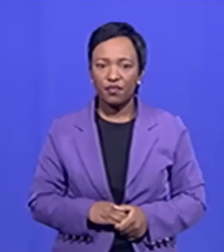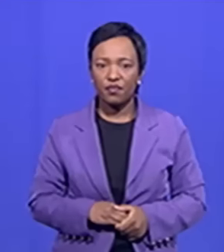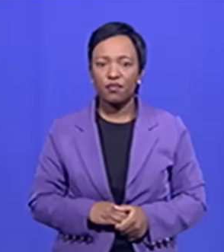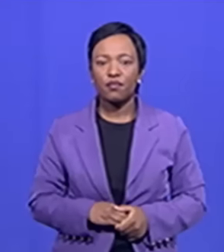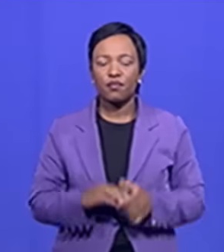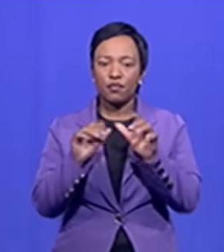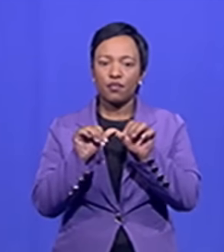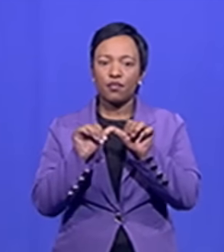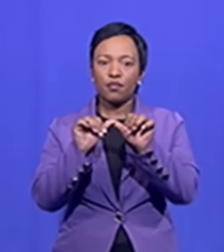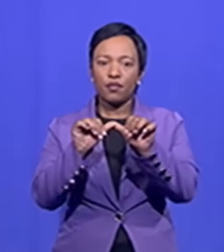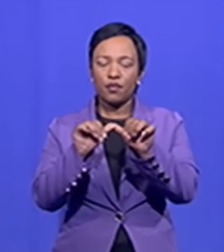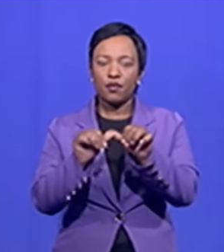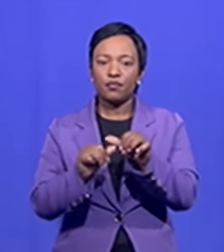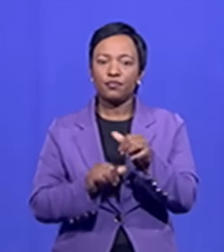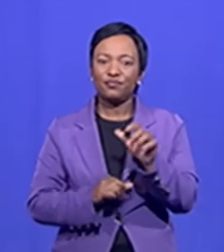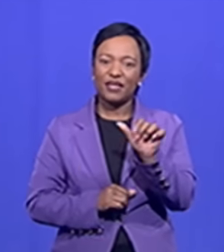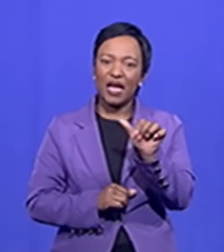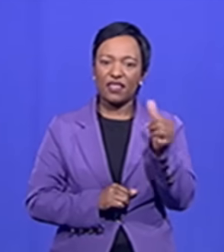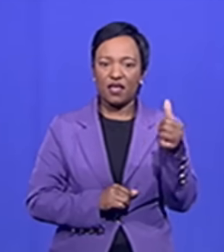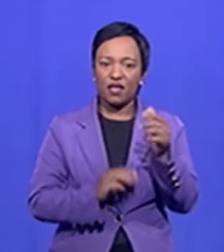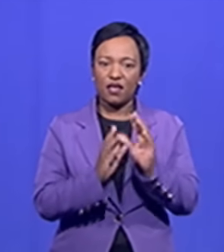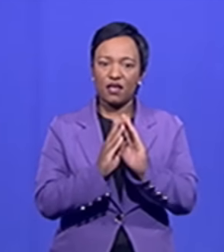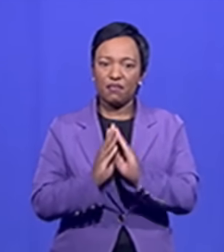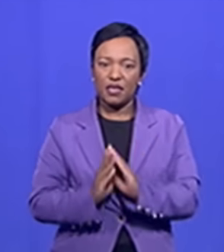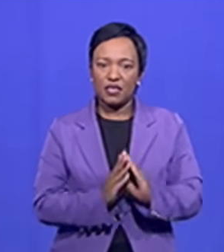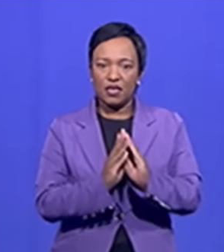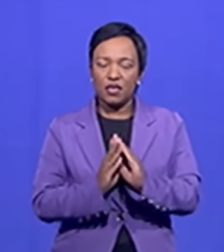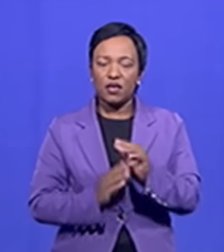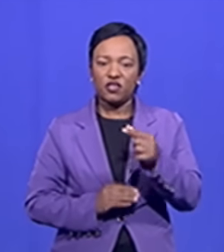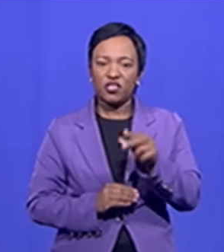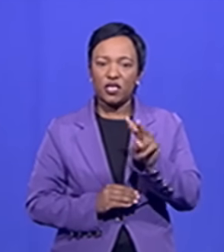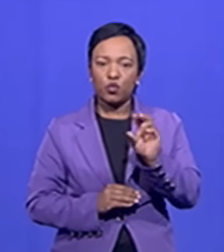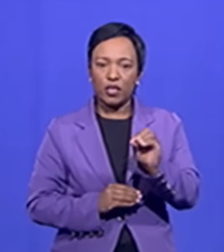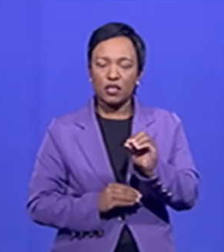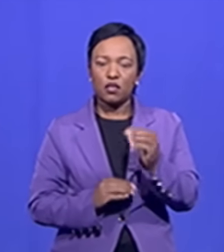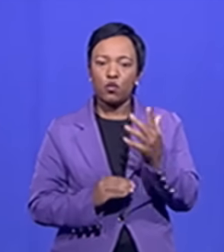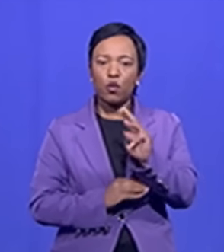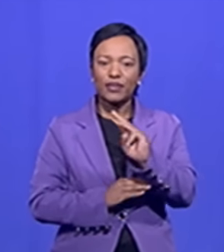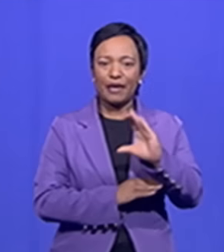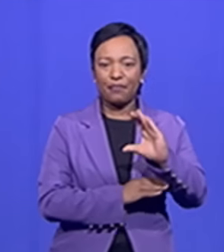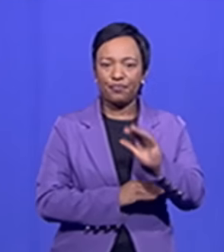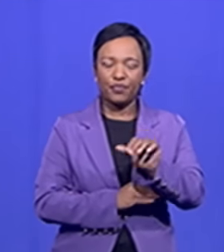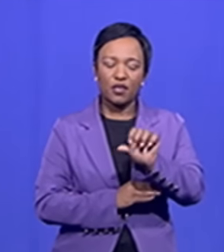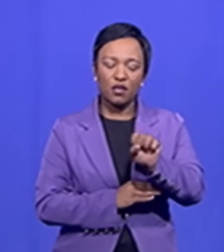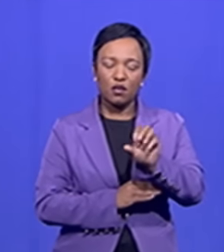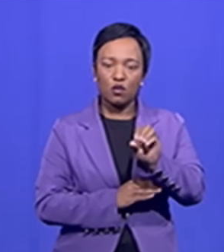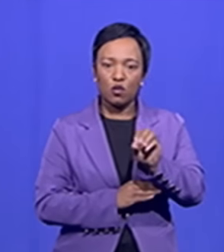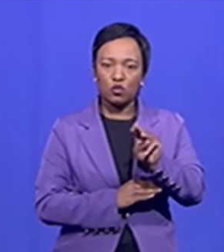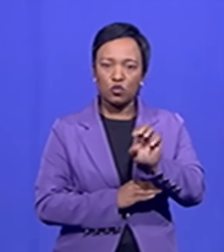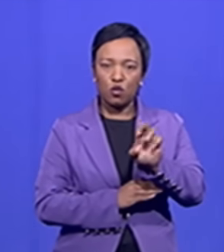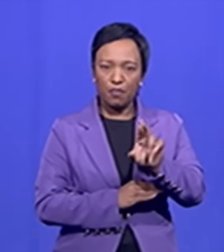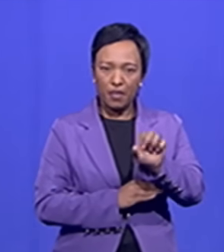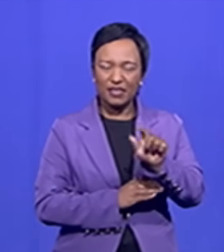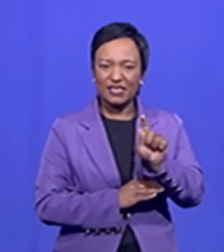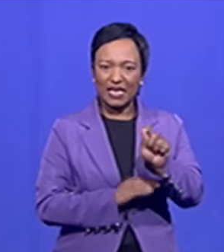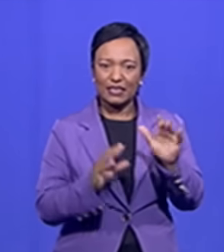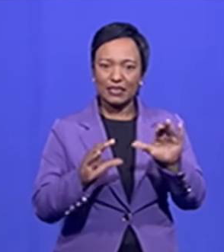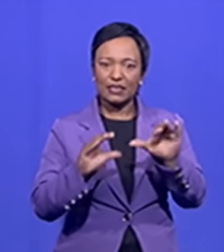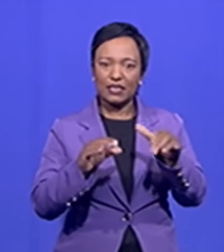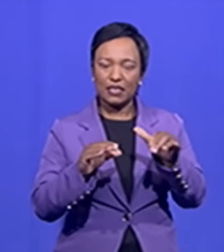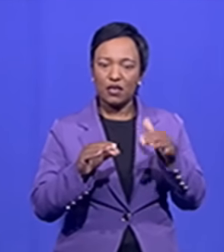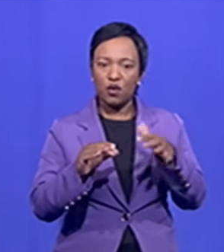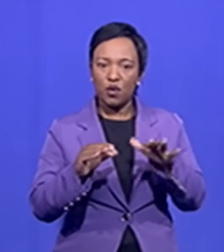Ratela pele jwalo ka ditaba tse reng e nngwe ya dikopano tsa G20 e bileng Somerset West provinceng ya Western Cape ile ya seka ka bobatsi